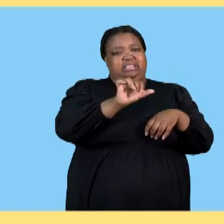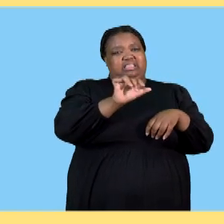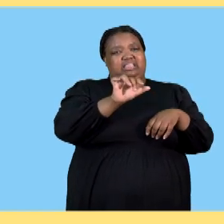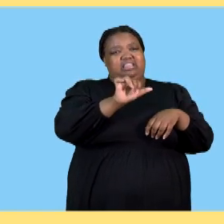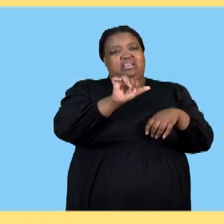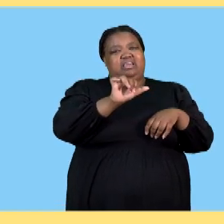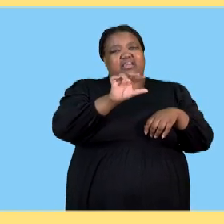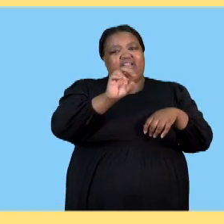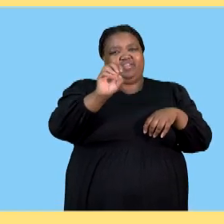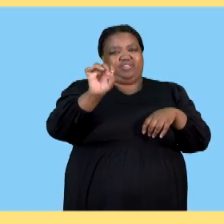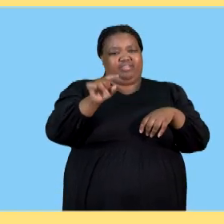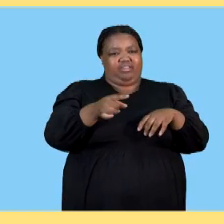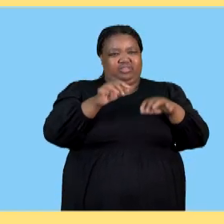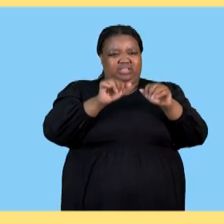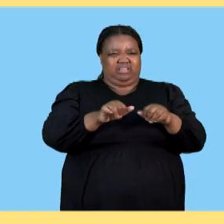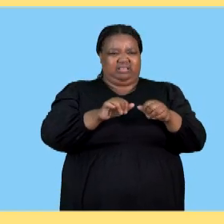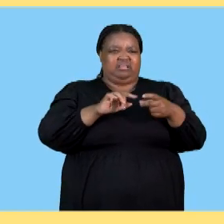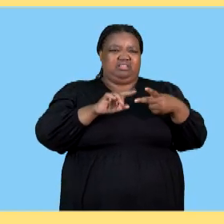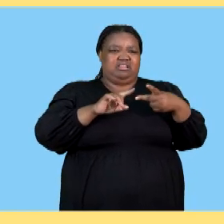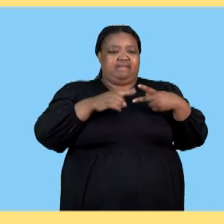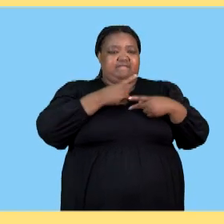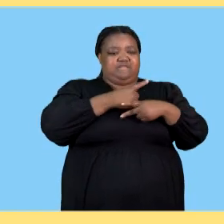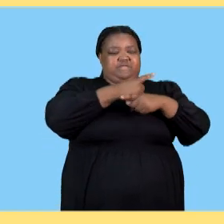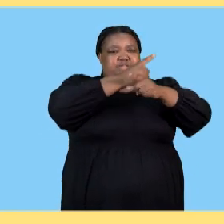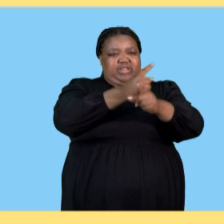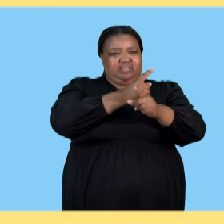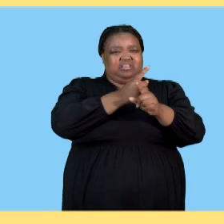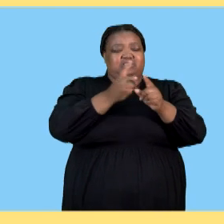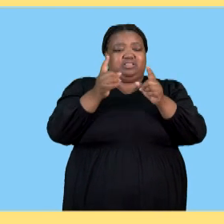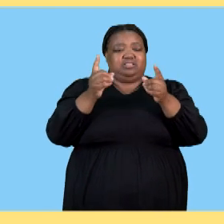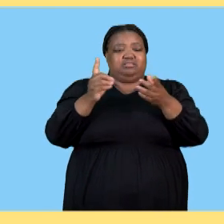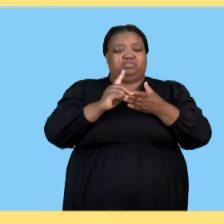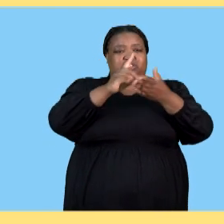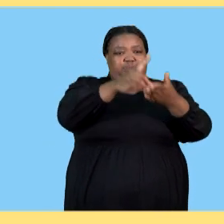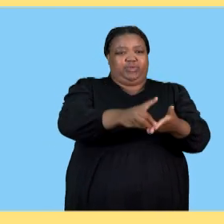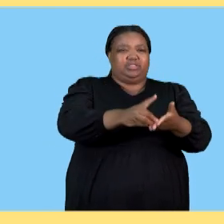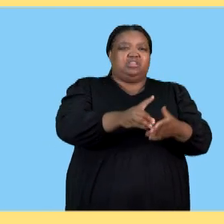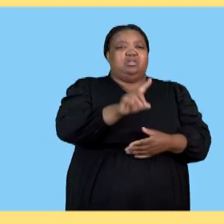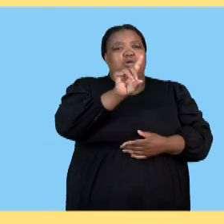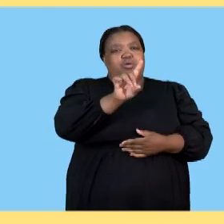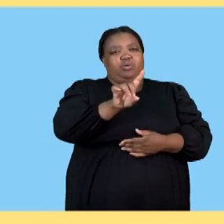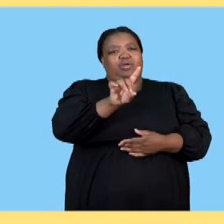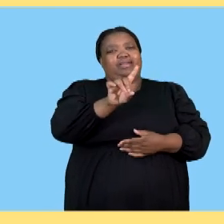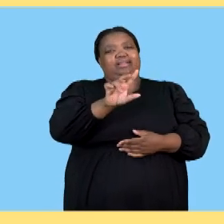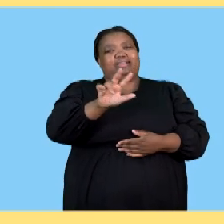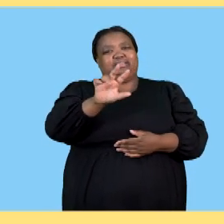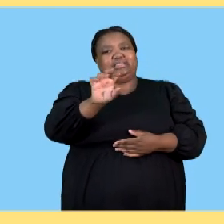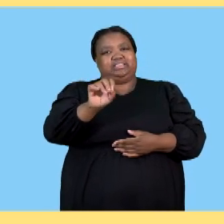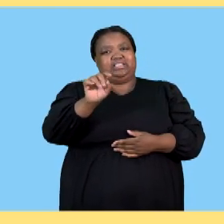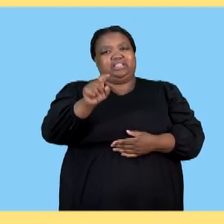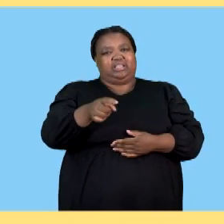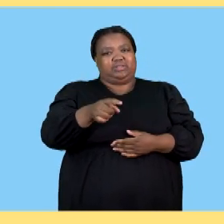what you see down here. The next one becomes your fixed deposit, 180,000. You see it over